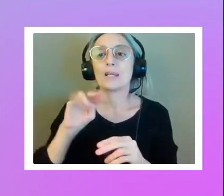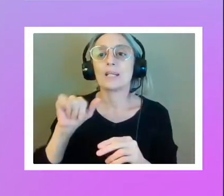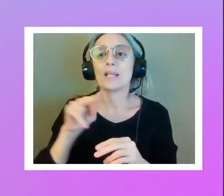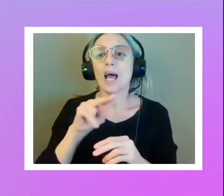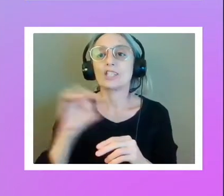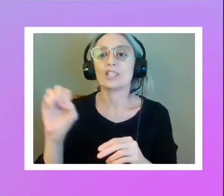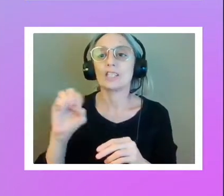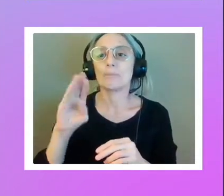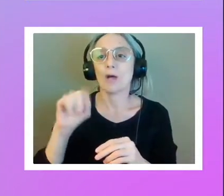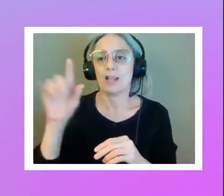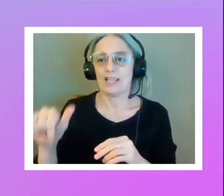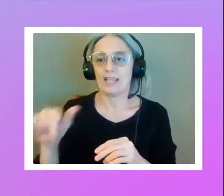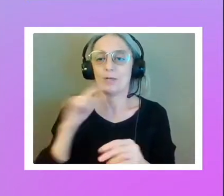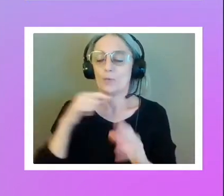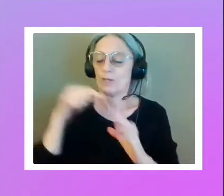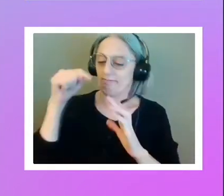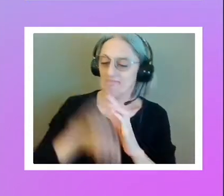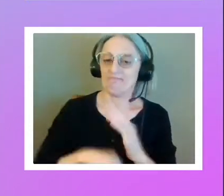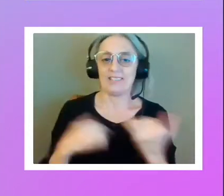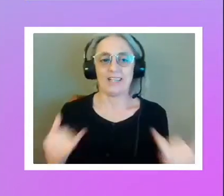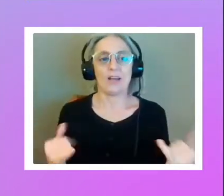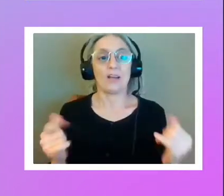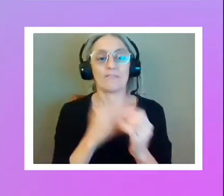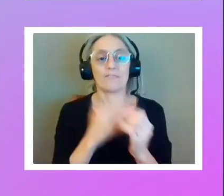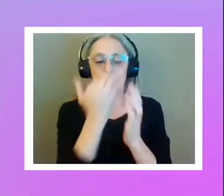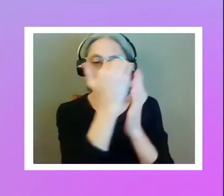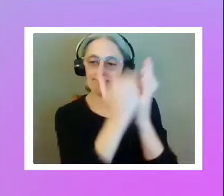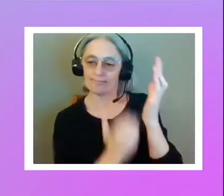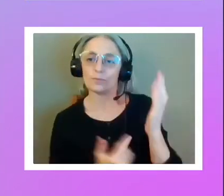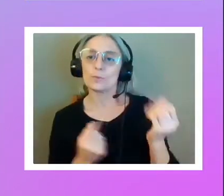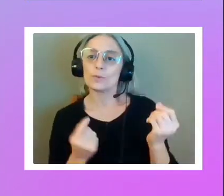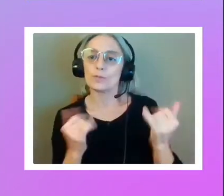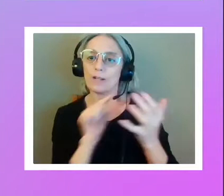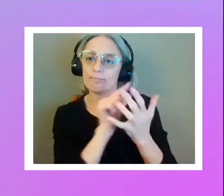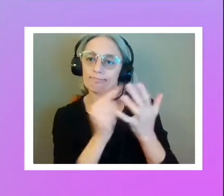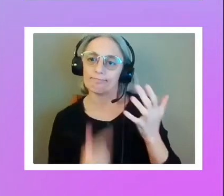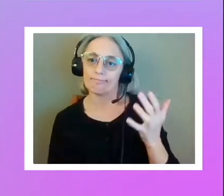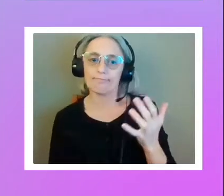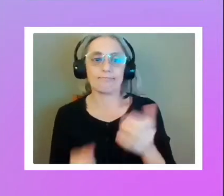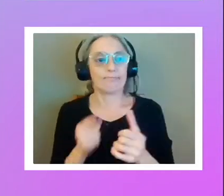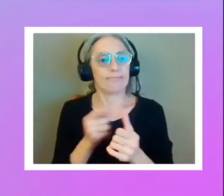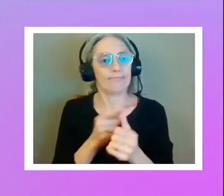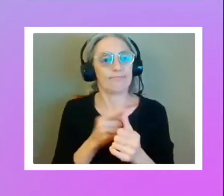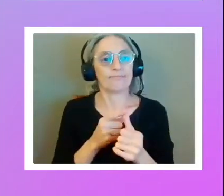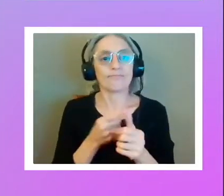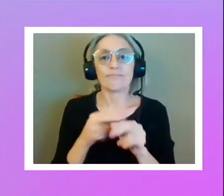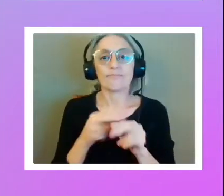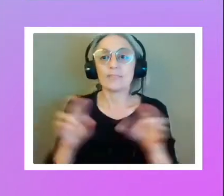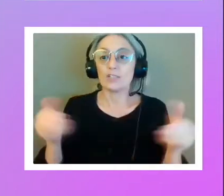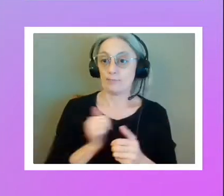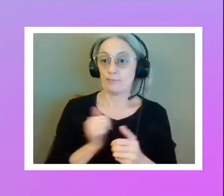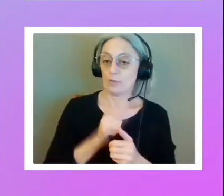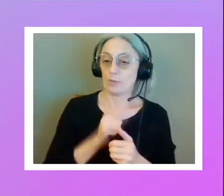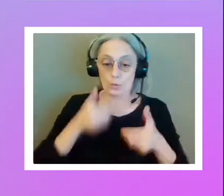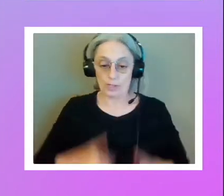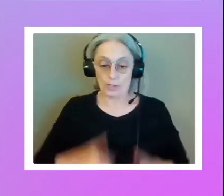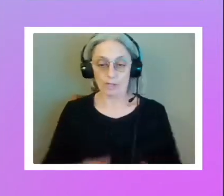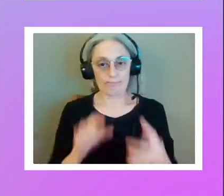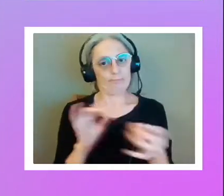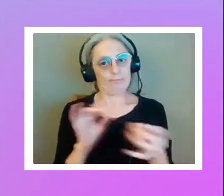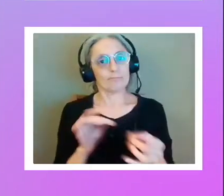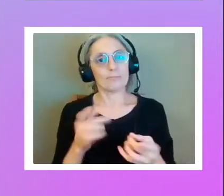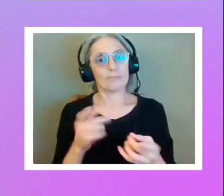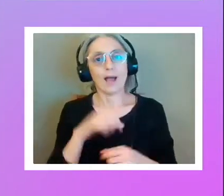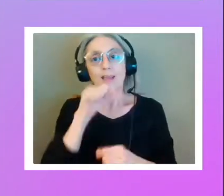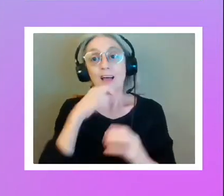So first, we're going to talk about the table of contents. We're going to talk about the first thing we're going to do is just do a little brief introduction of me, who I am, and why I love